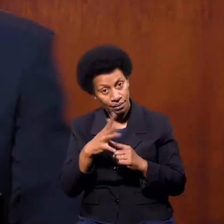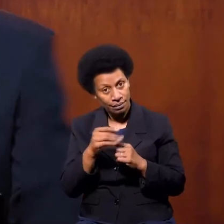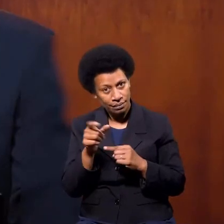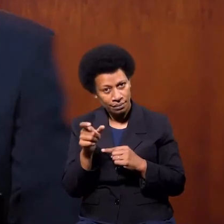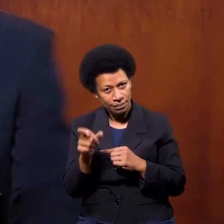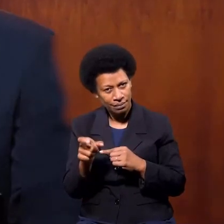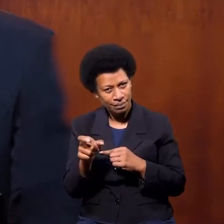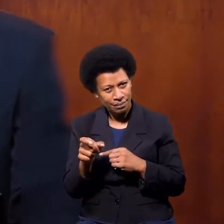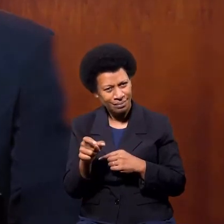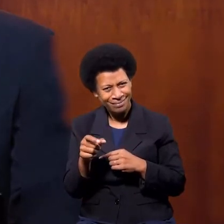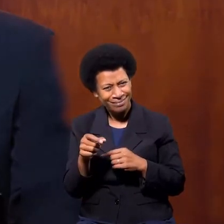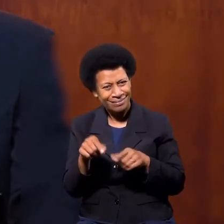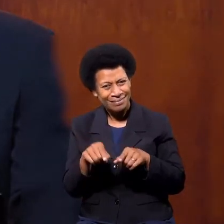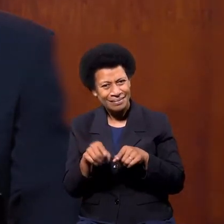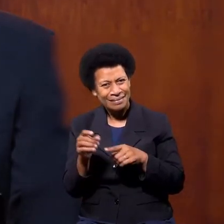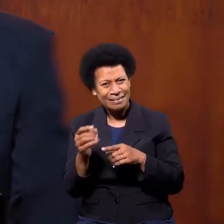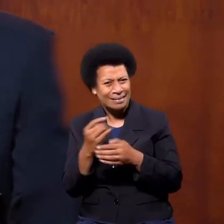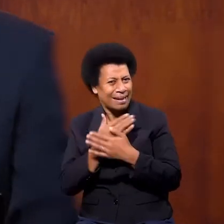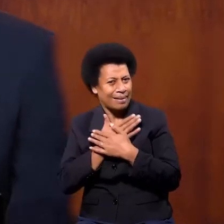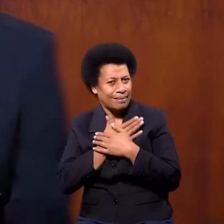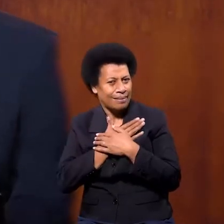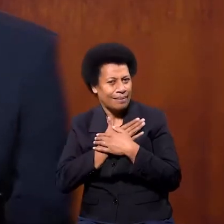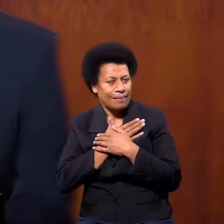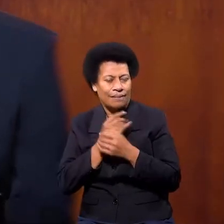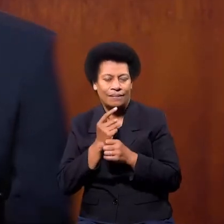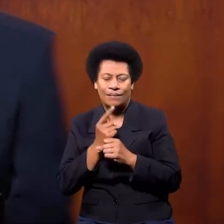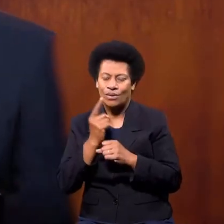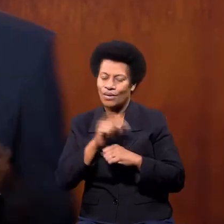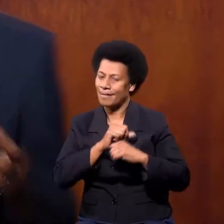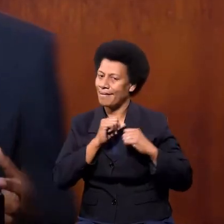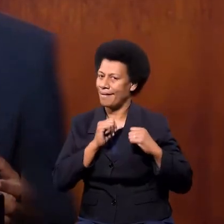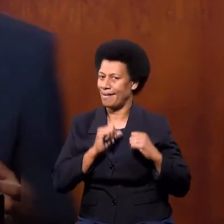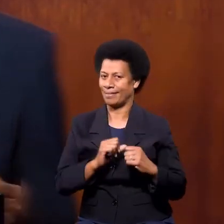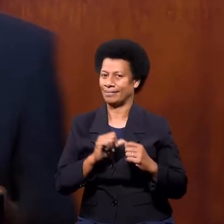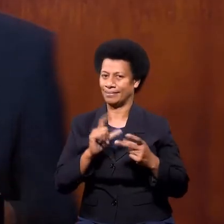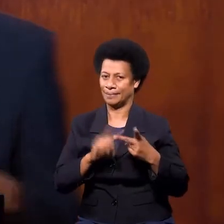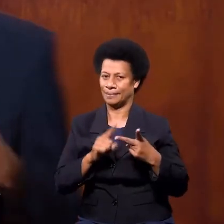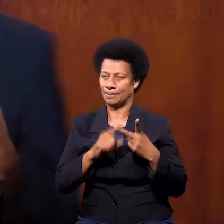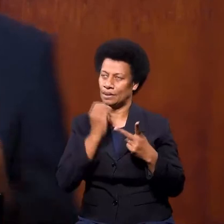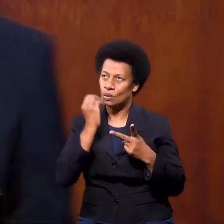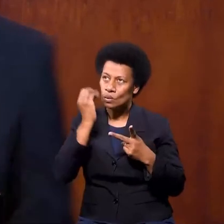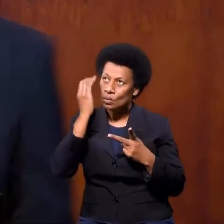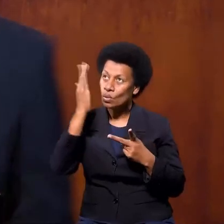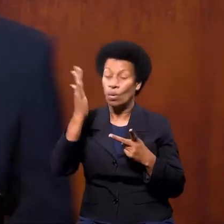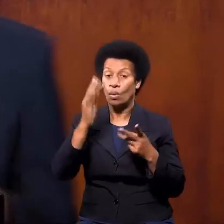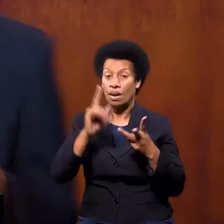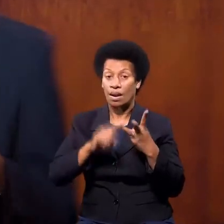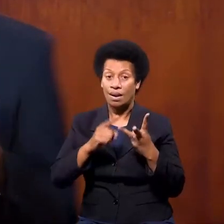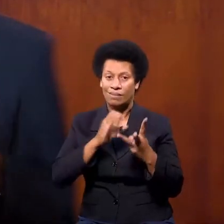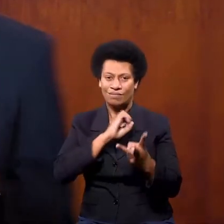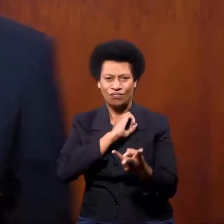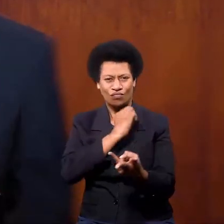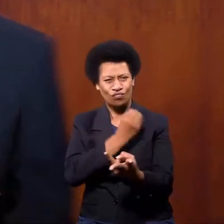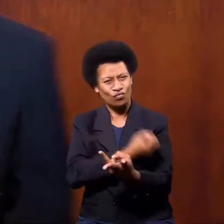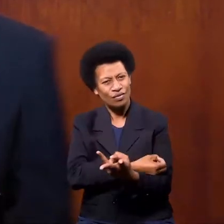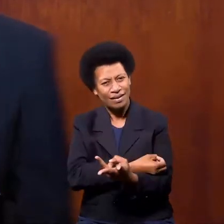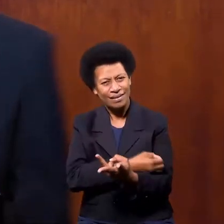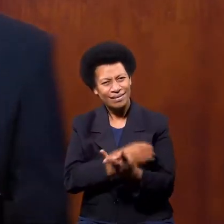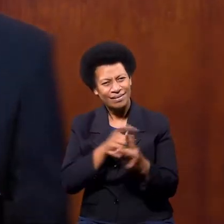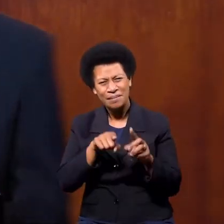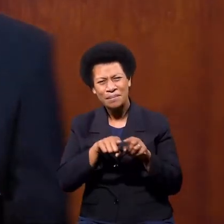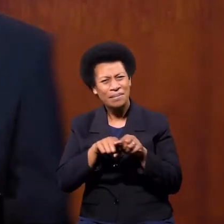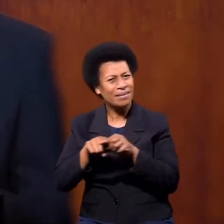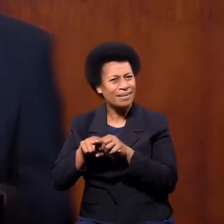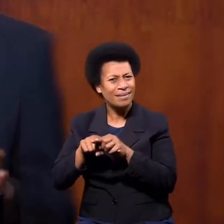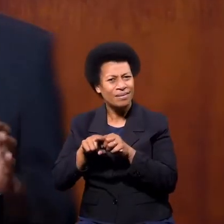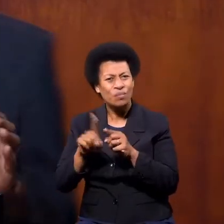important question, Maria. You know, loving God with all your heart and with all your soul and with all your strength, it